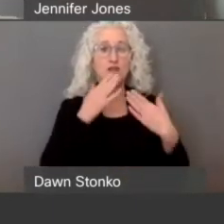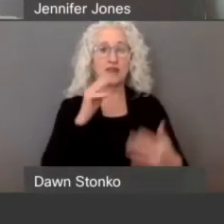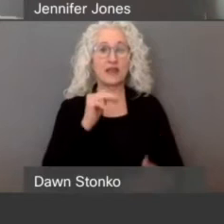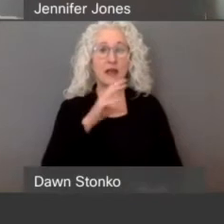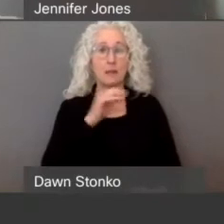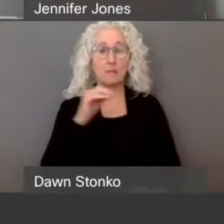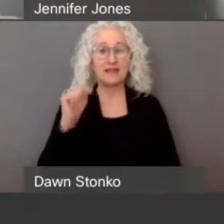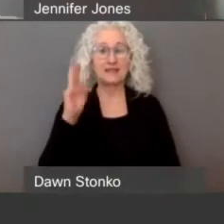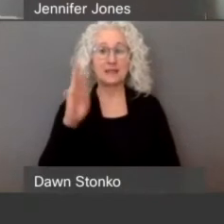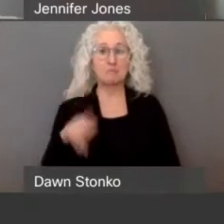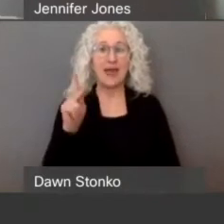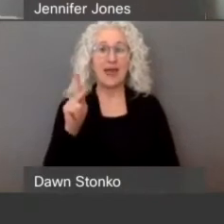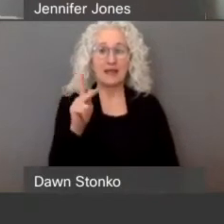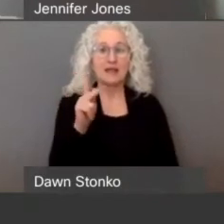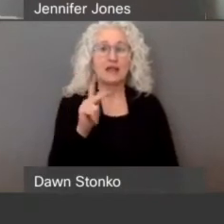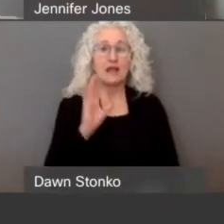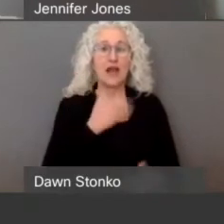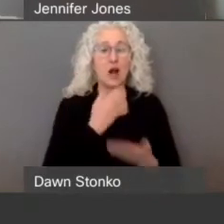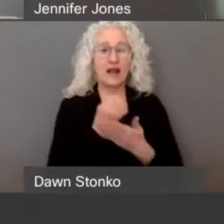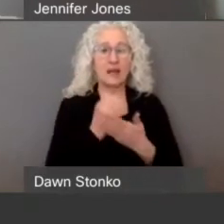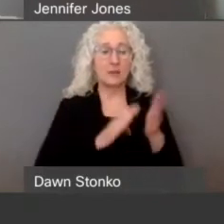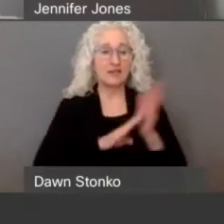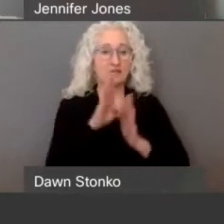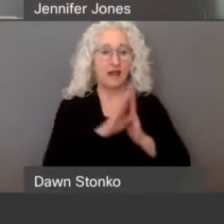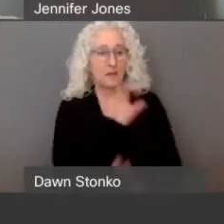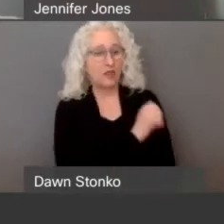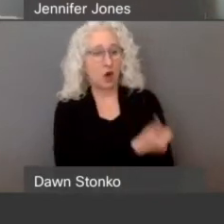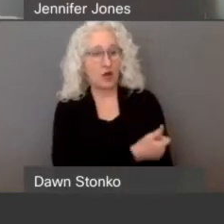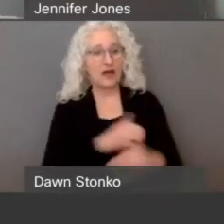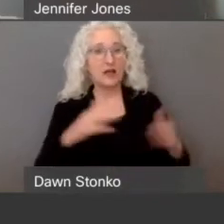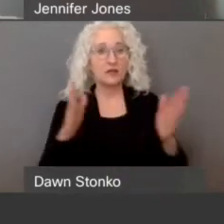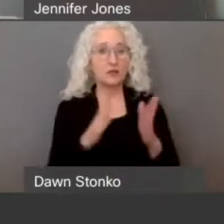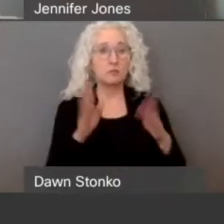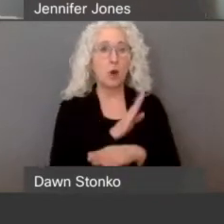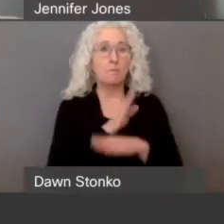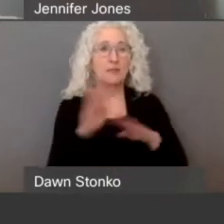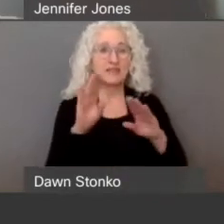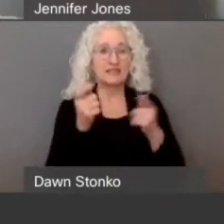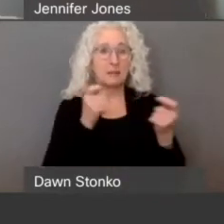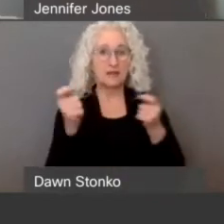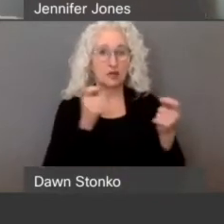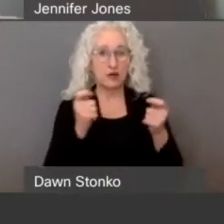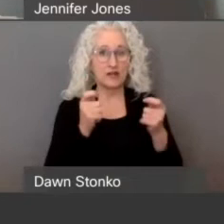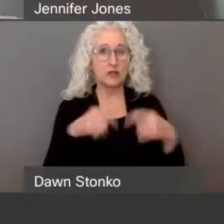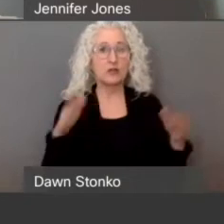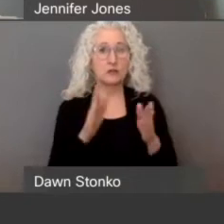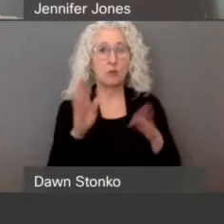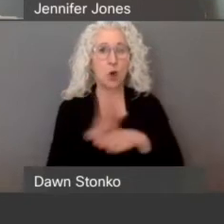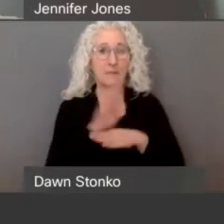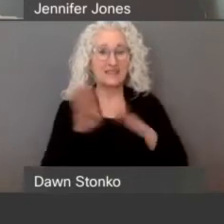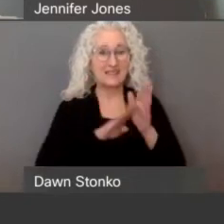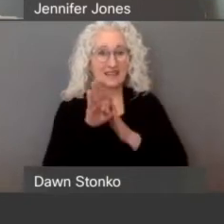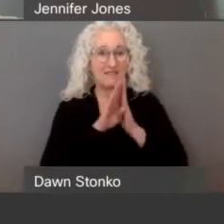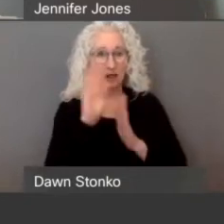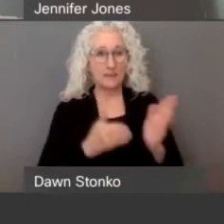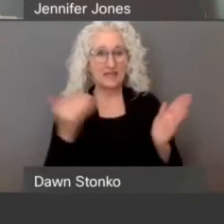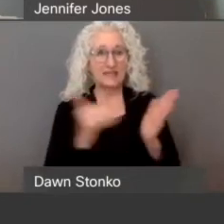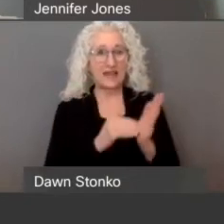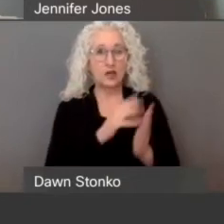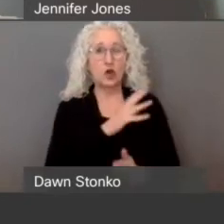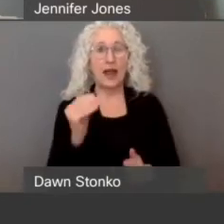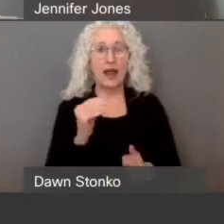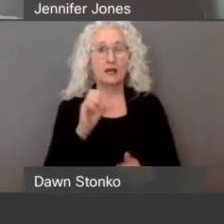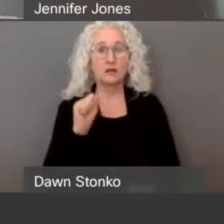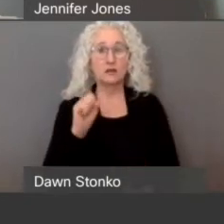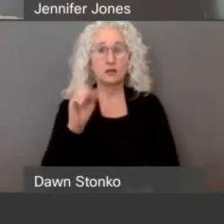Bank, our Economic Development Authority, the Small Business Administration, the Small Business Development Center, and